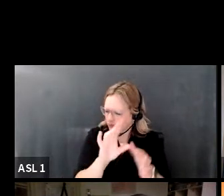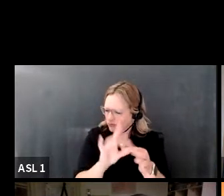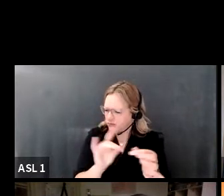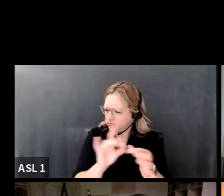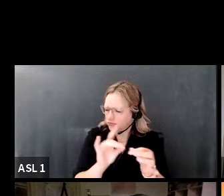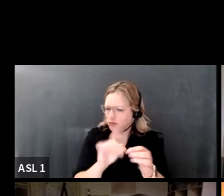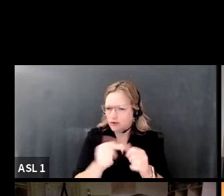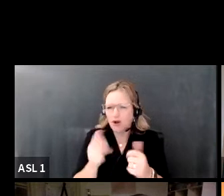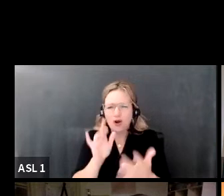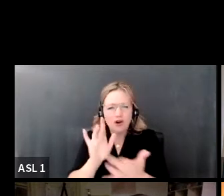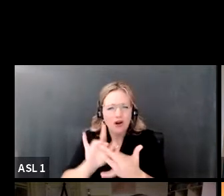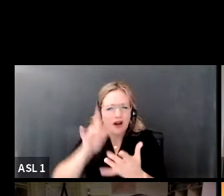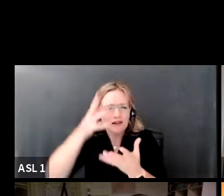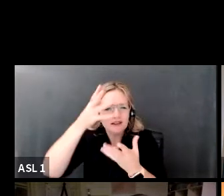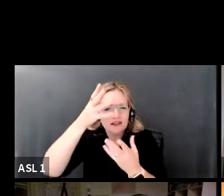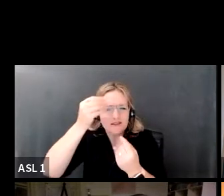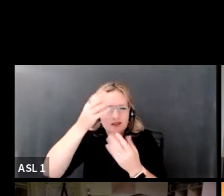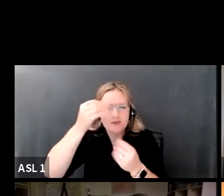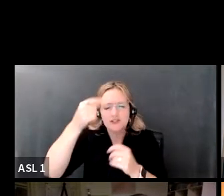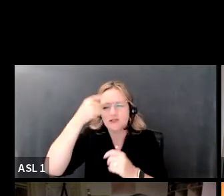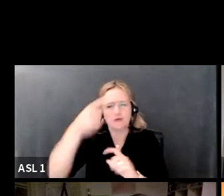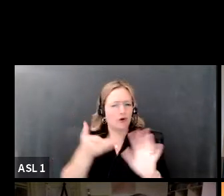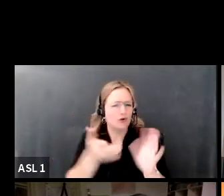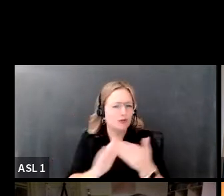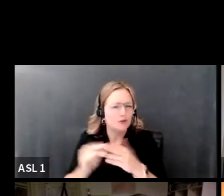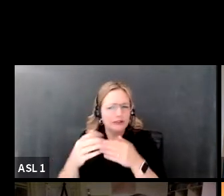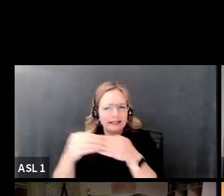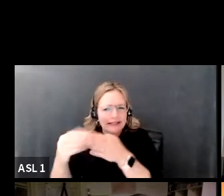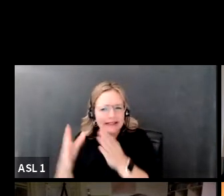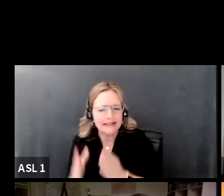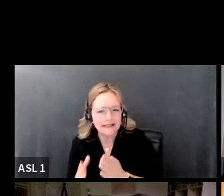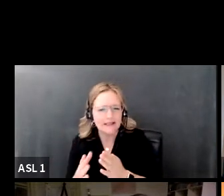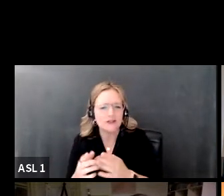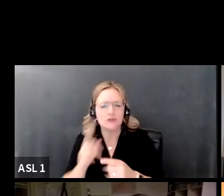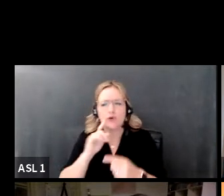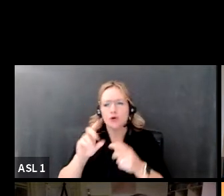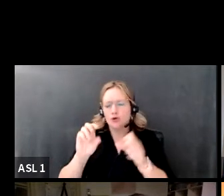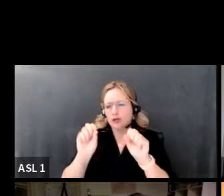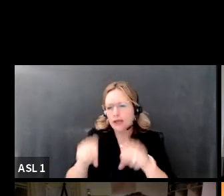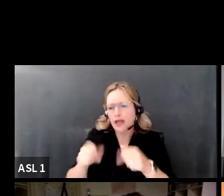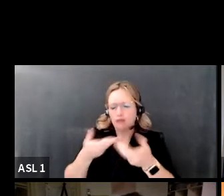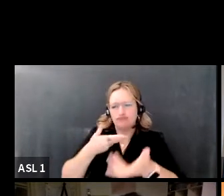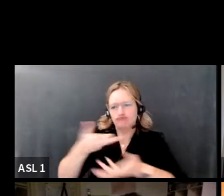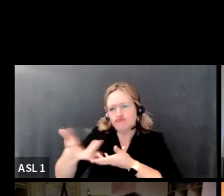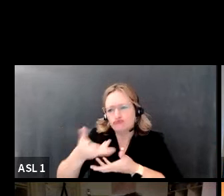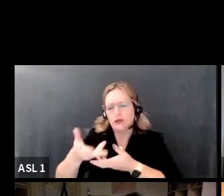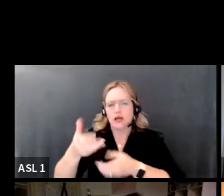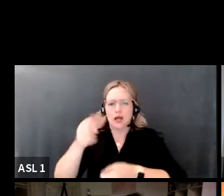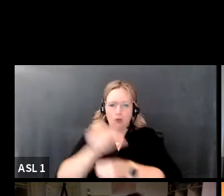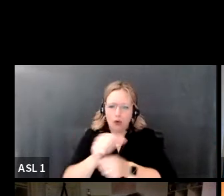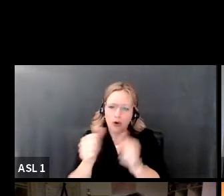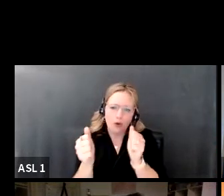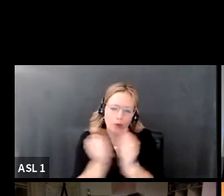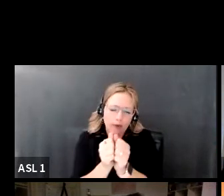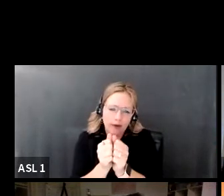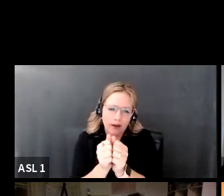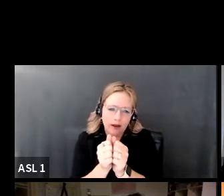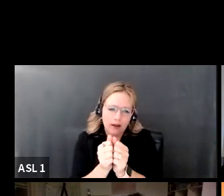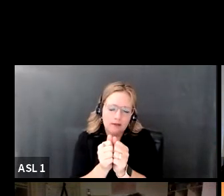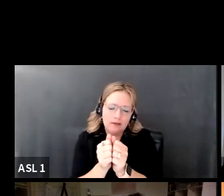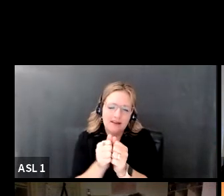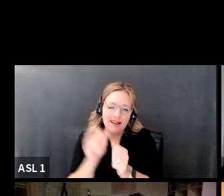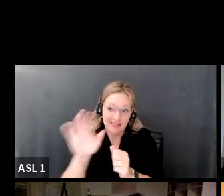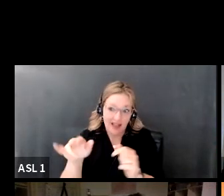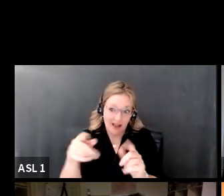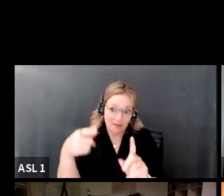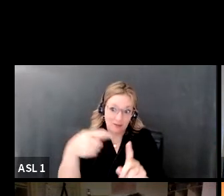leaders where you know you guys can basically communicate with us and work with us so